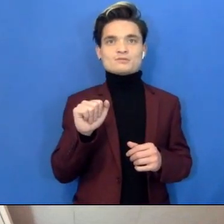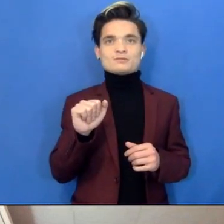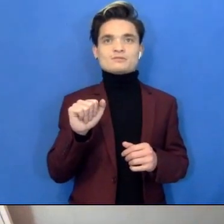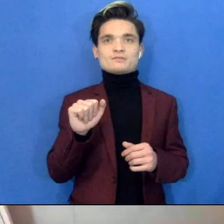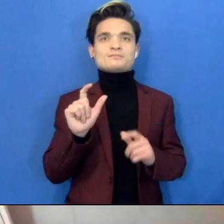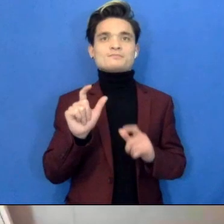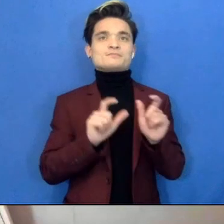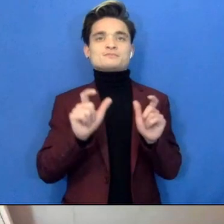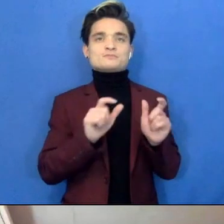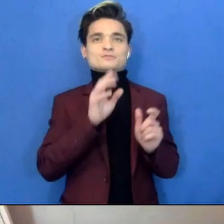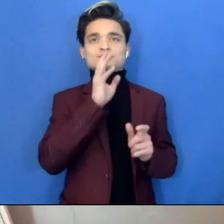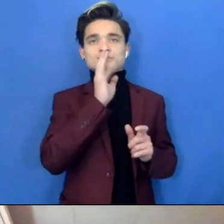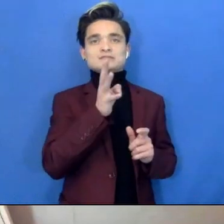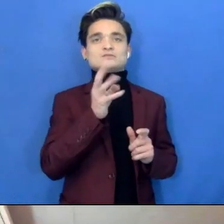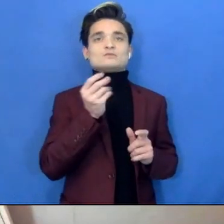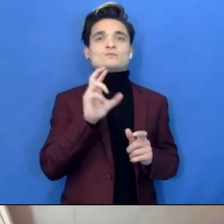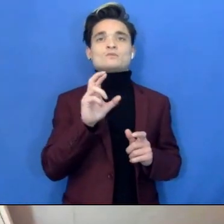of